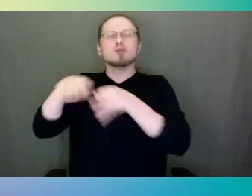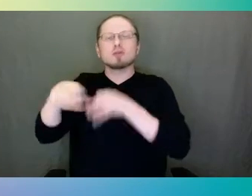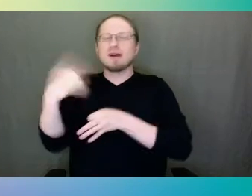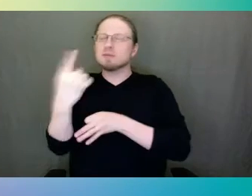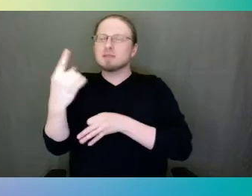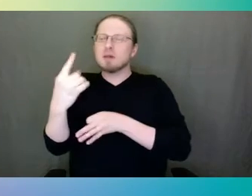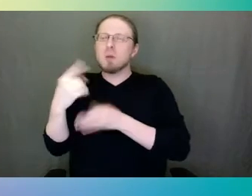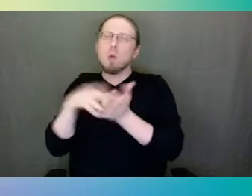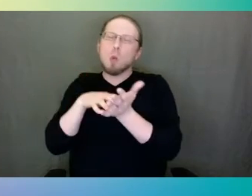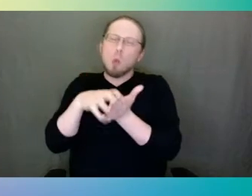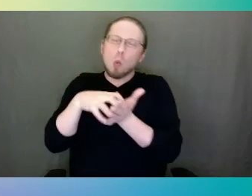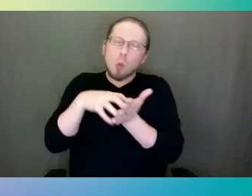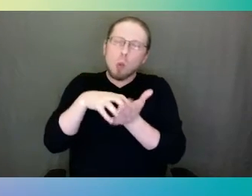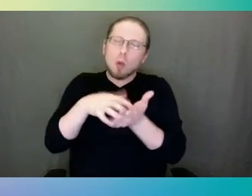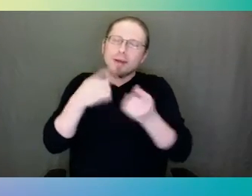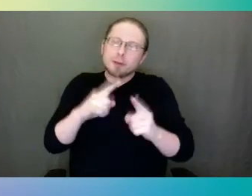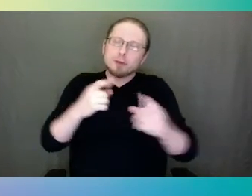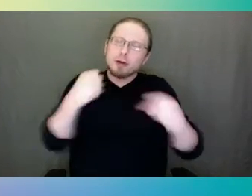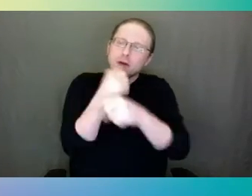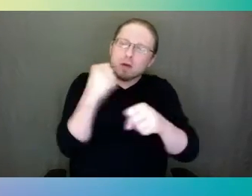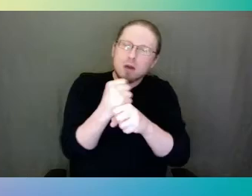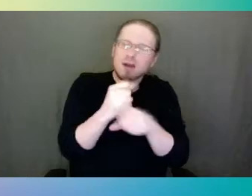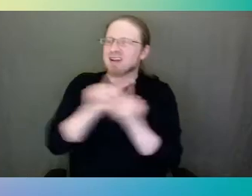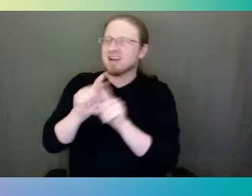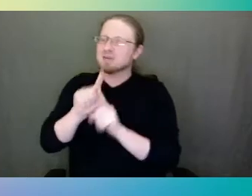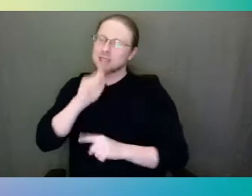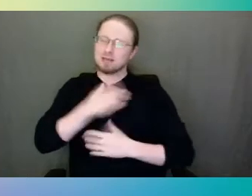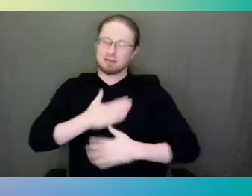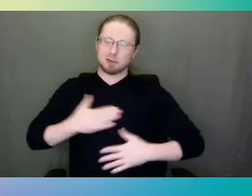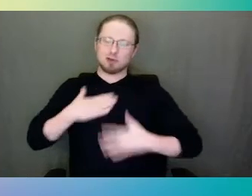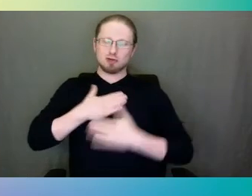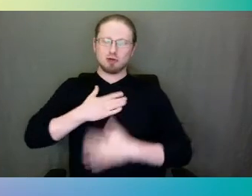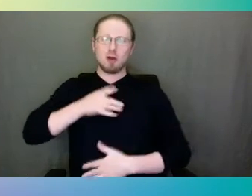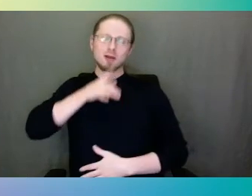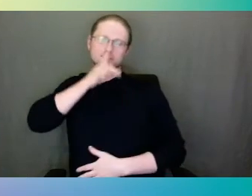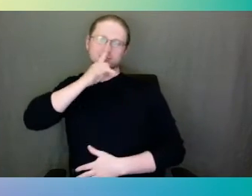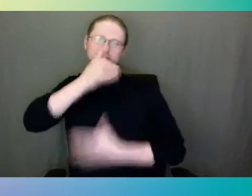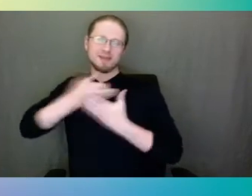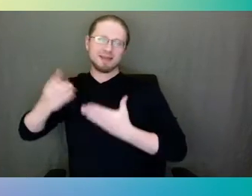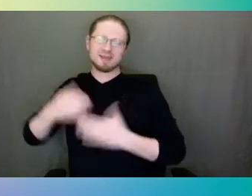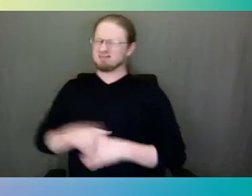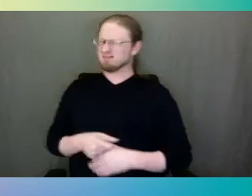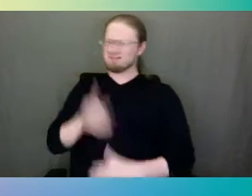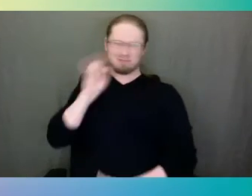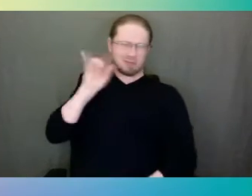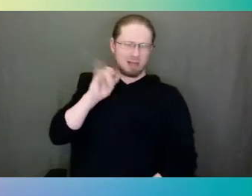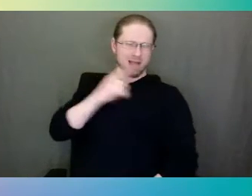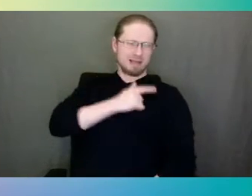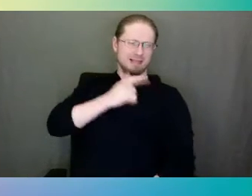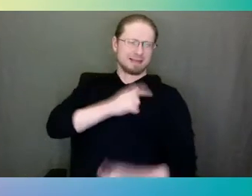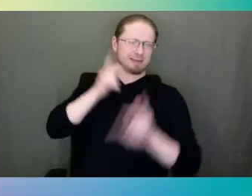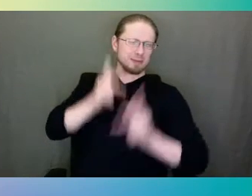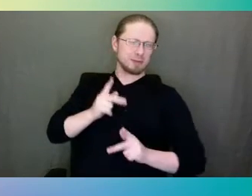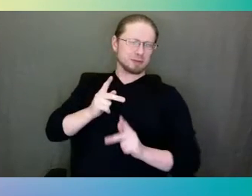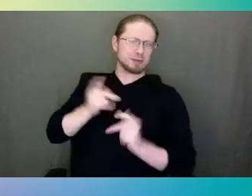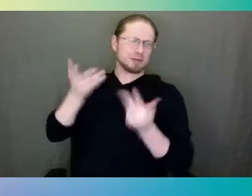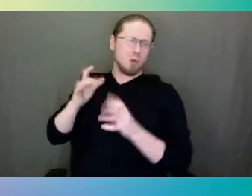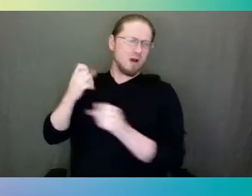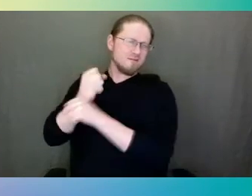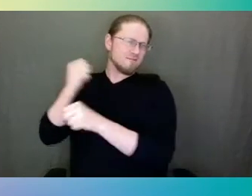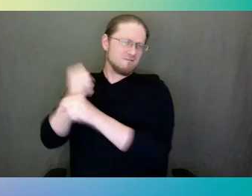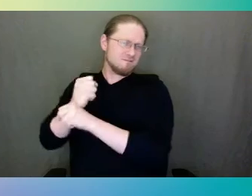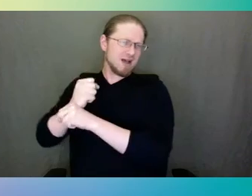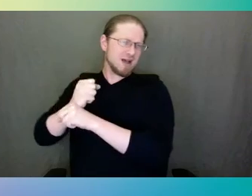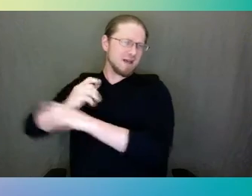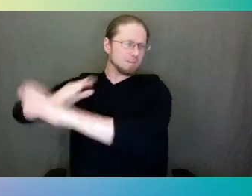luxury. So sounds kind of like a lazy person who doesn't want to fight, who doesn't want to care for the country and protect the